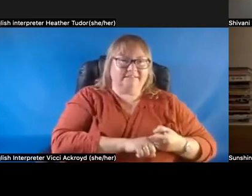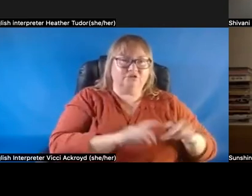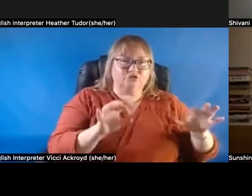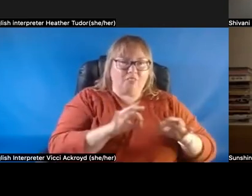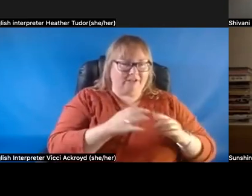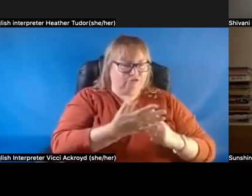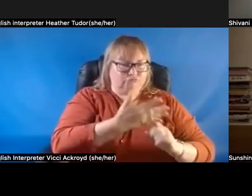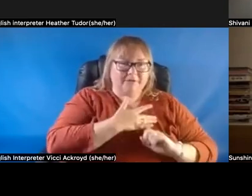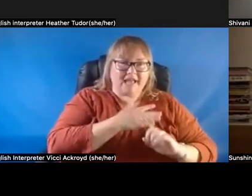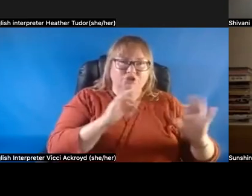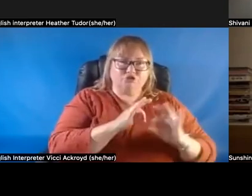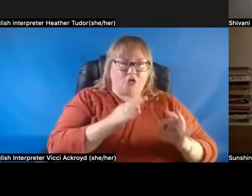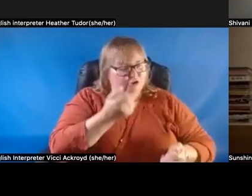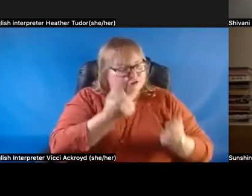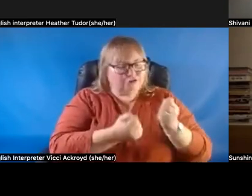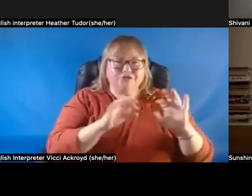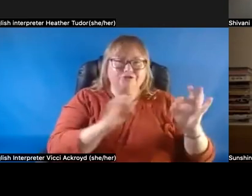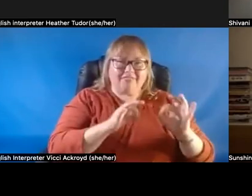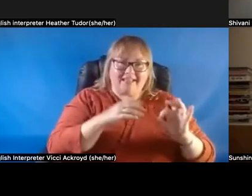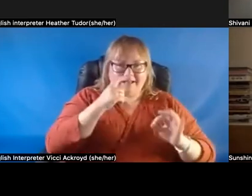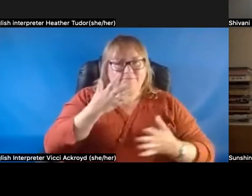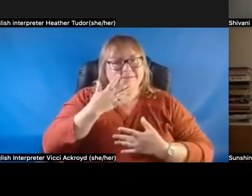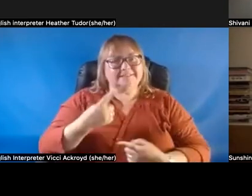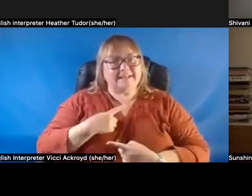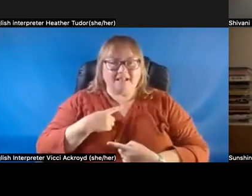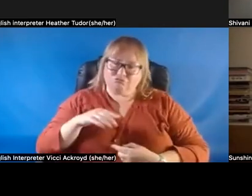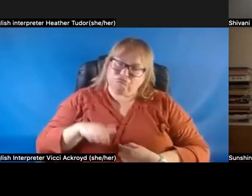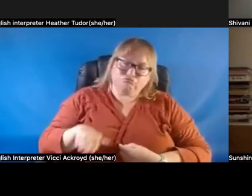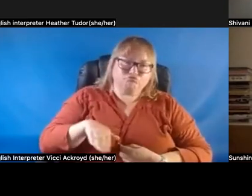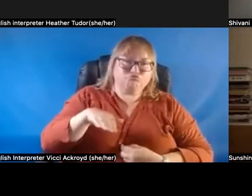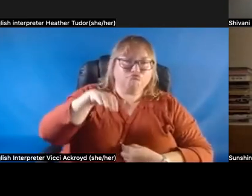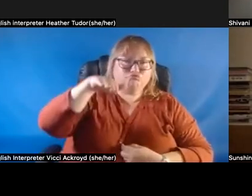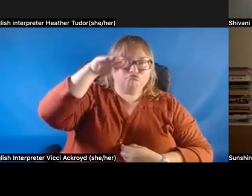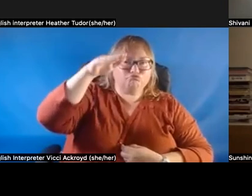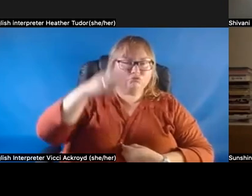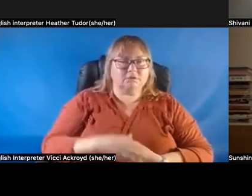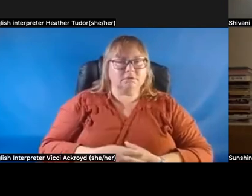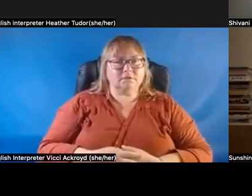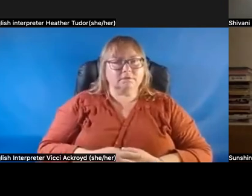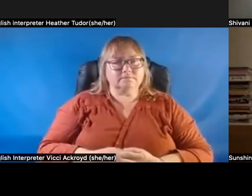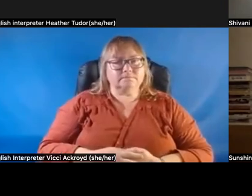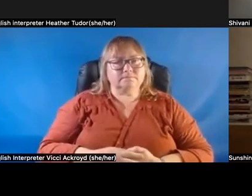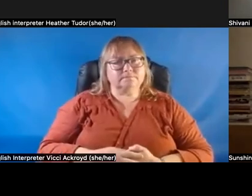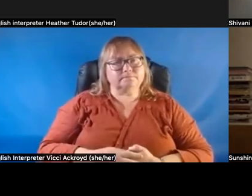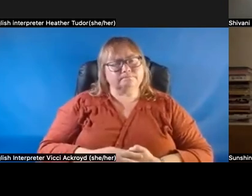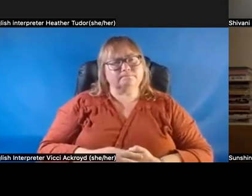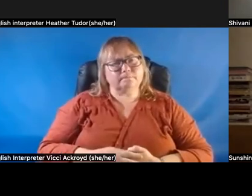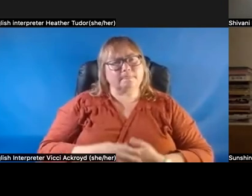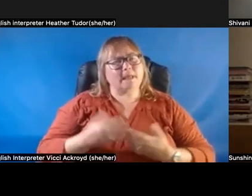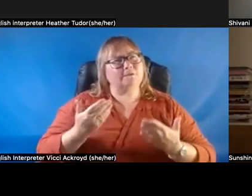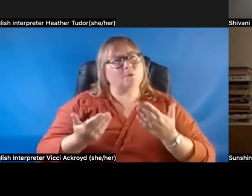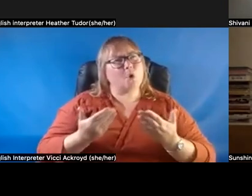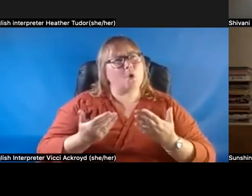discriminated against or judged for. And I think it's starting to, I don't know,